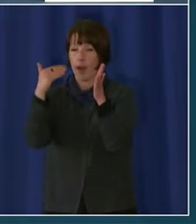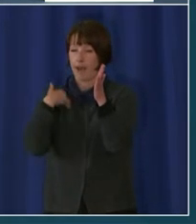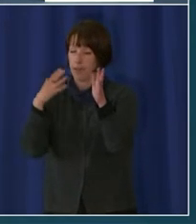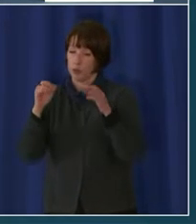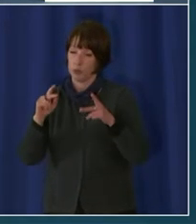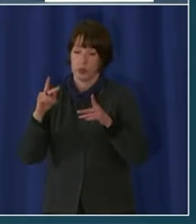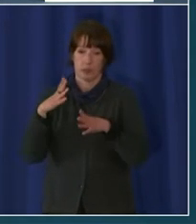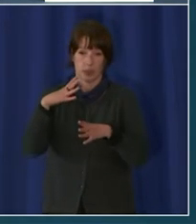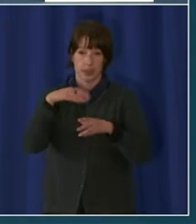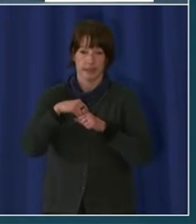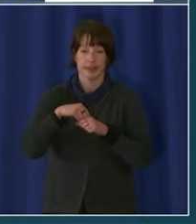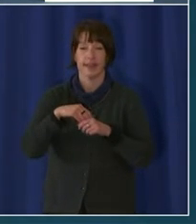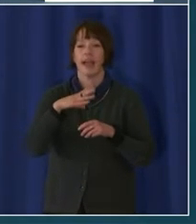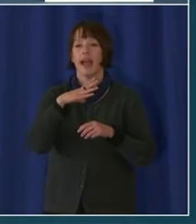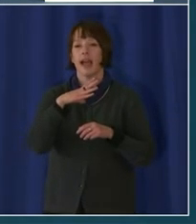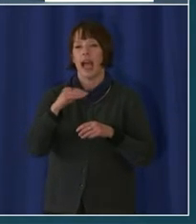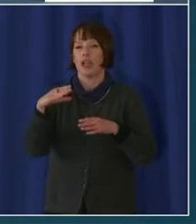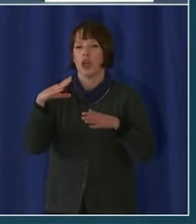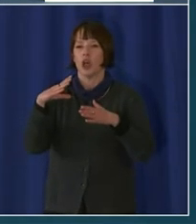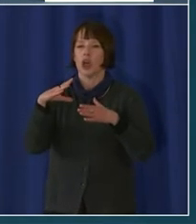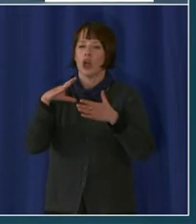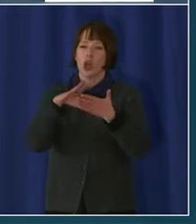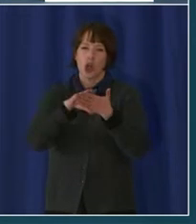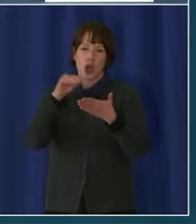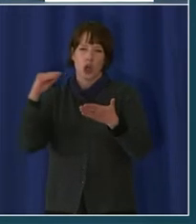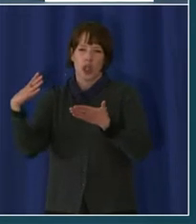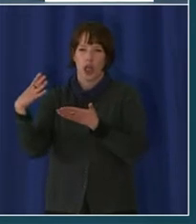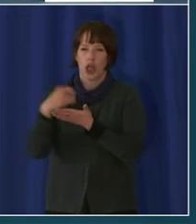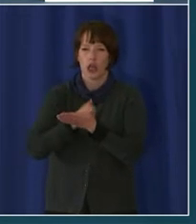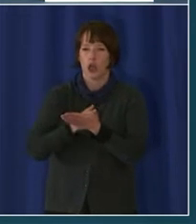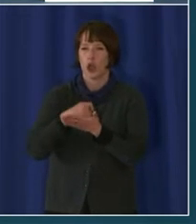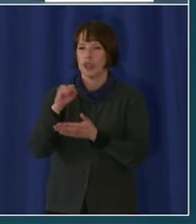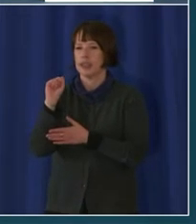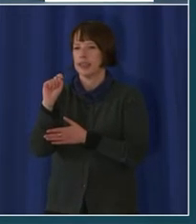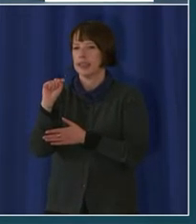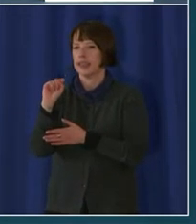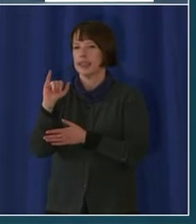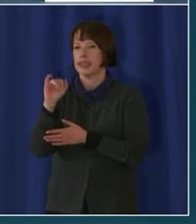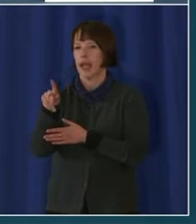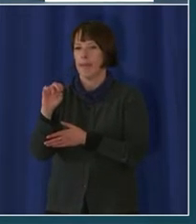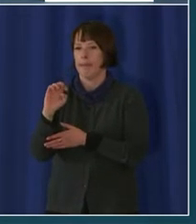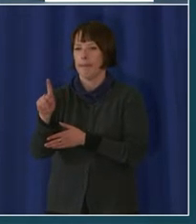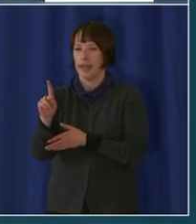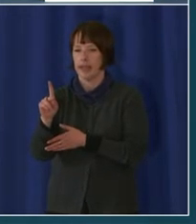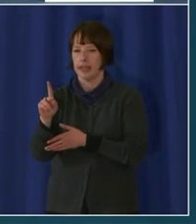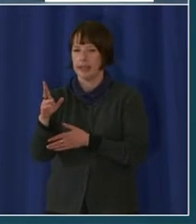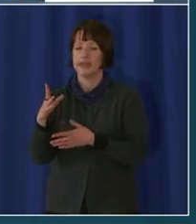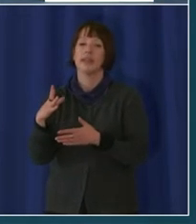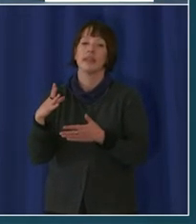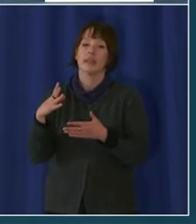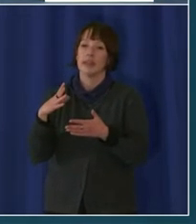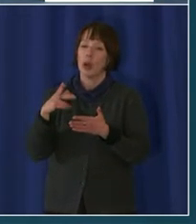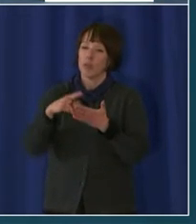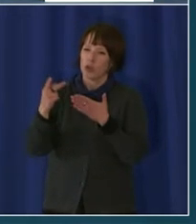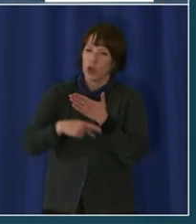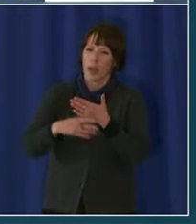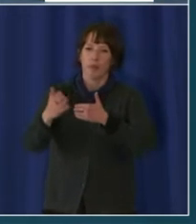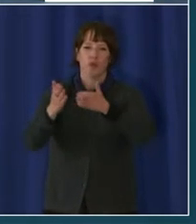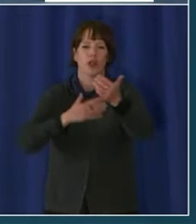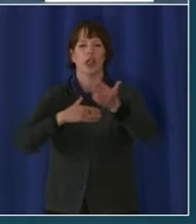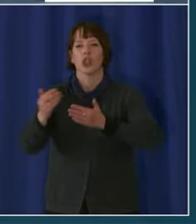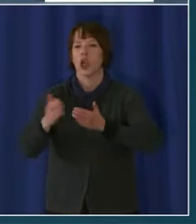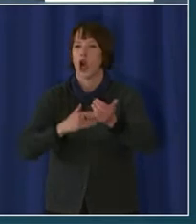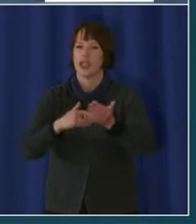to participate in an earn and learn stipend program, regardless of their documentation status. And I want